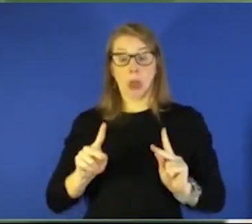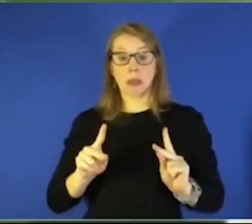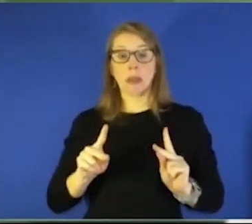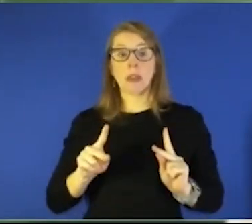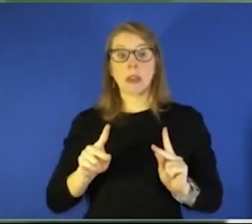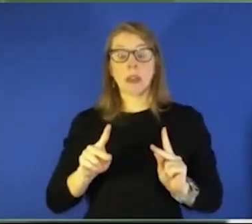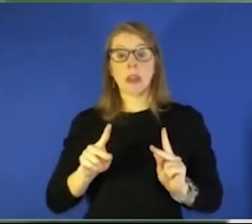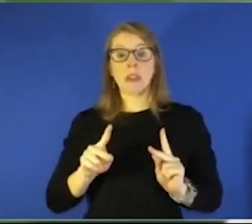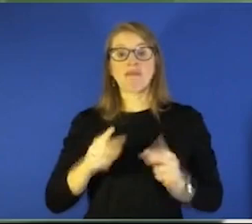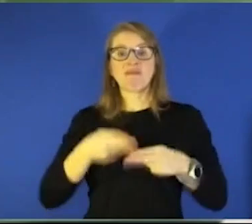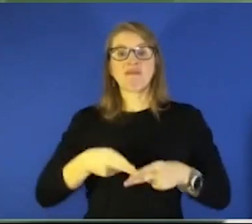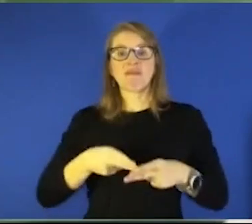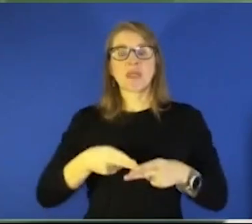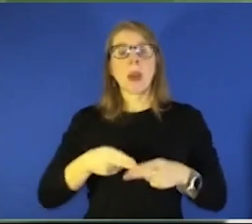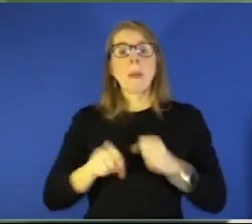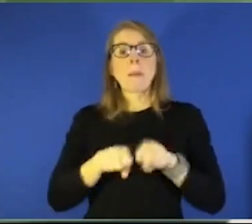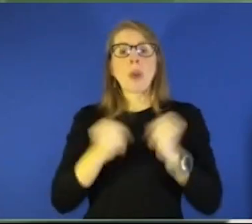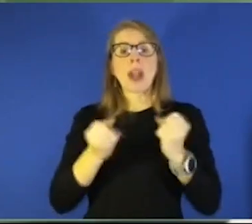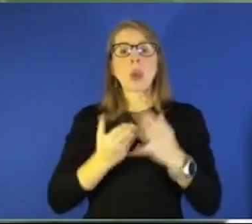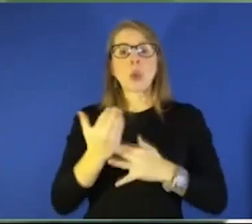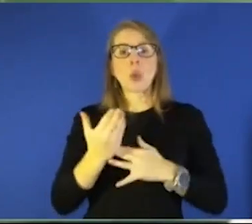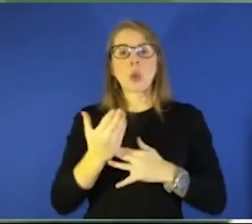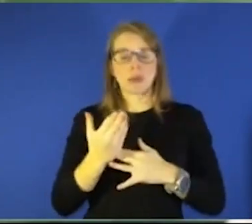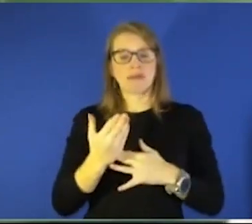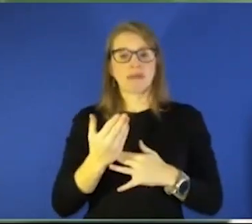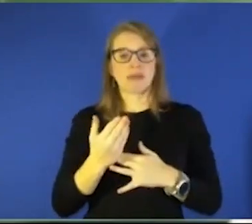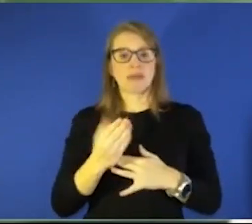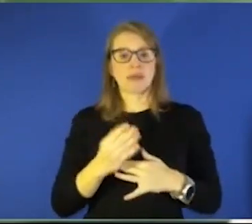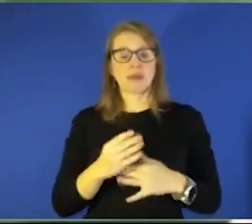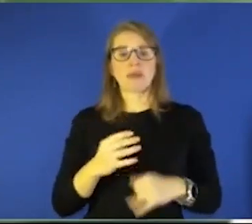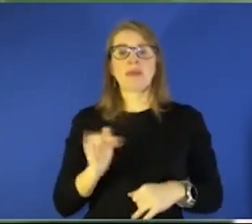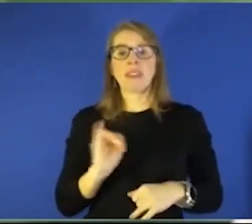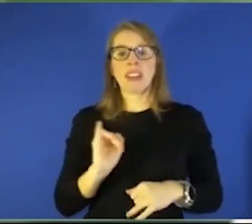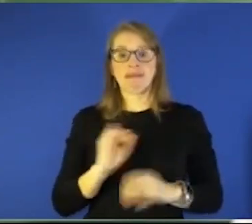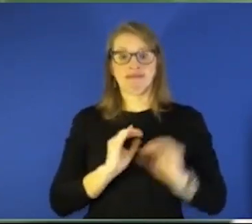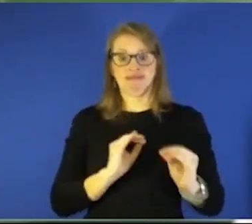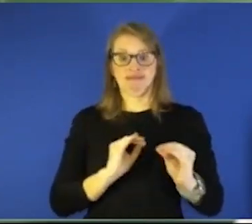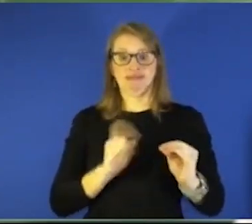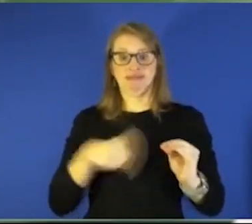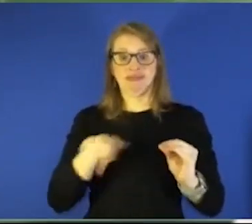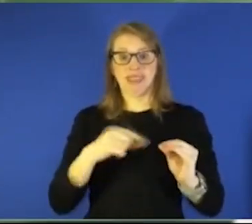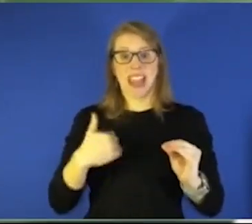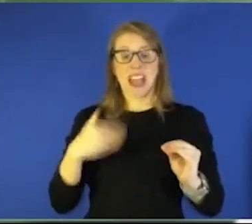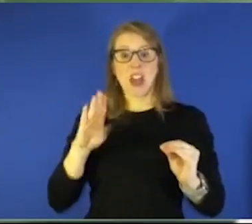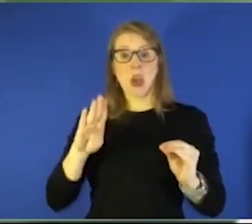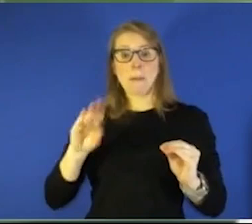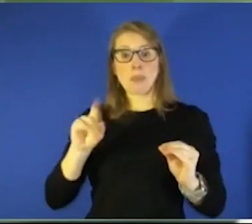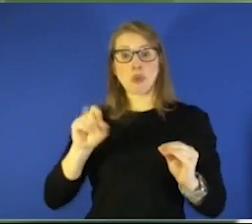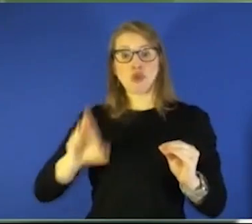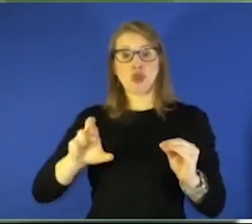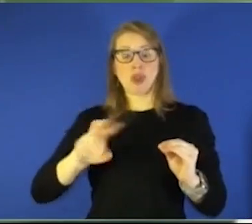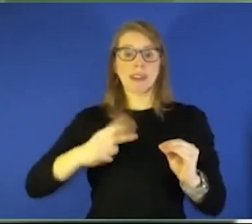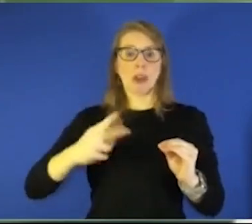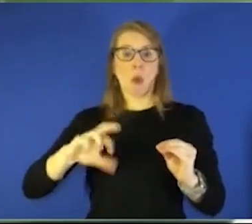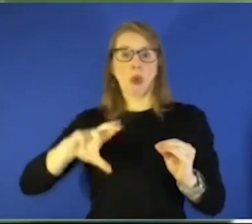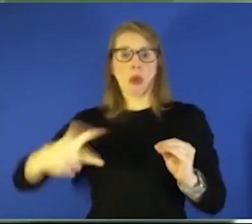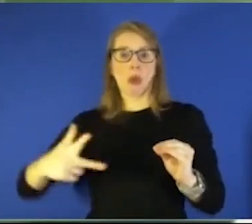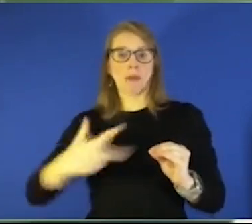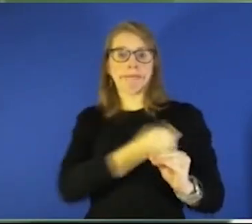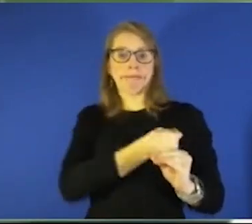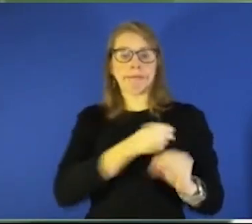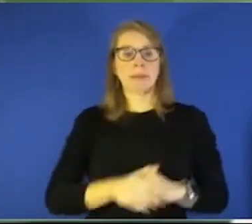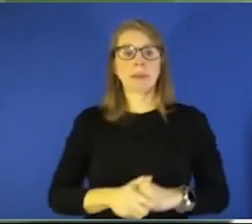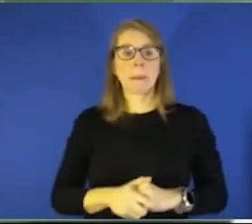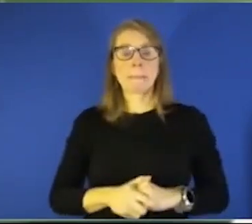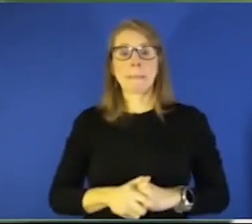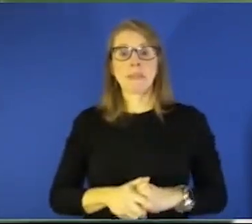breakthrough infections, 0 had had a booster dose. And in fact, when I looked at details of all of them,